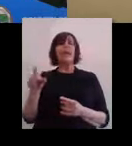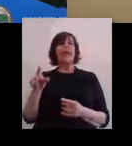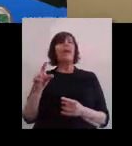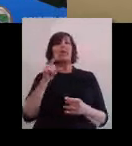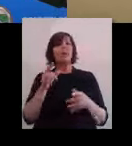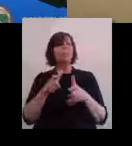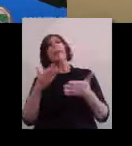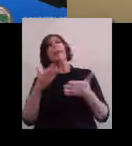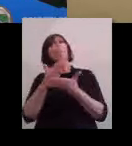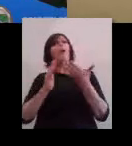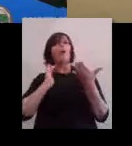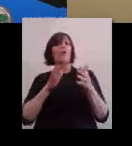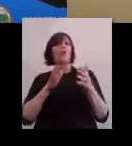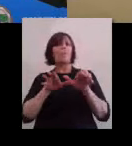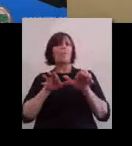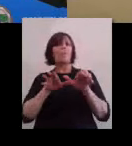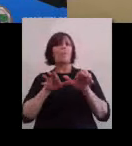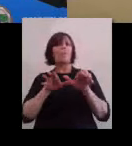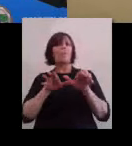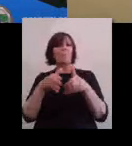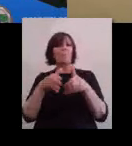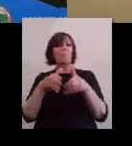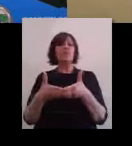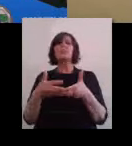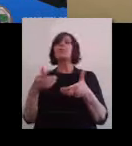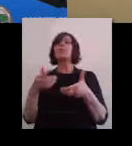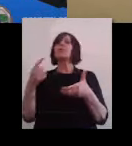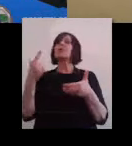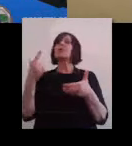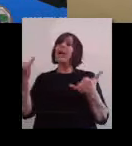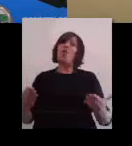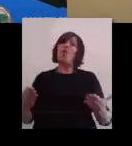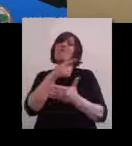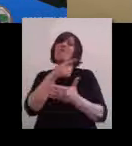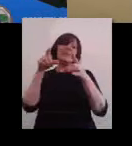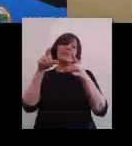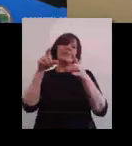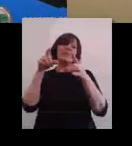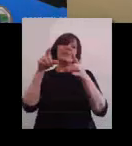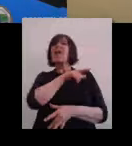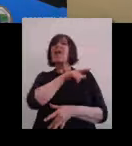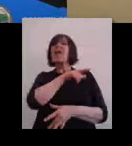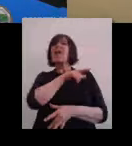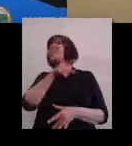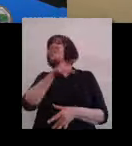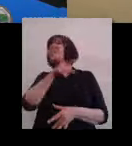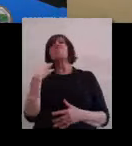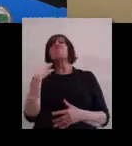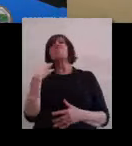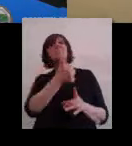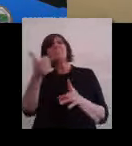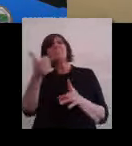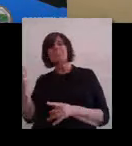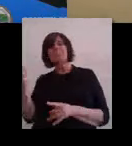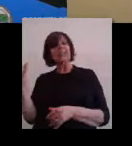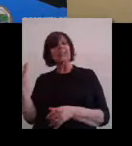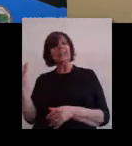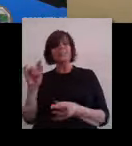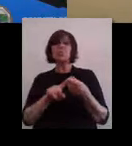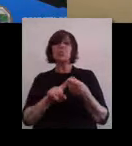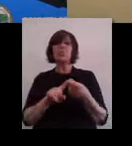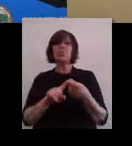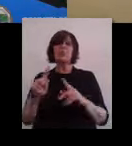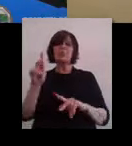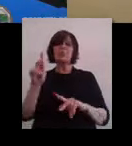we can offer them testing now, because they're in the front lines, similar to the other people that we have been testing. And